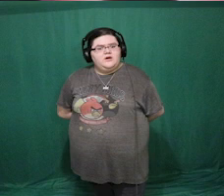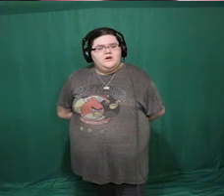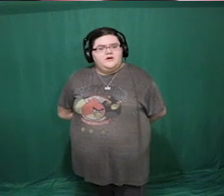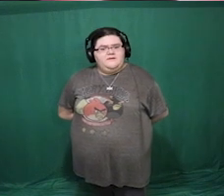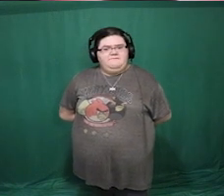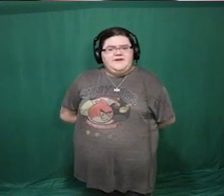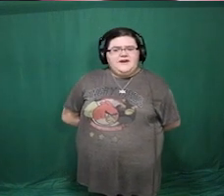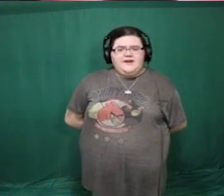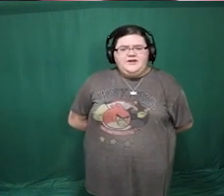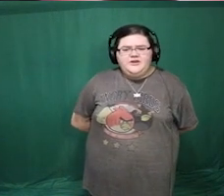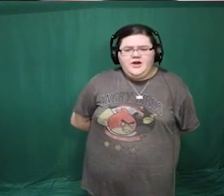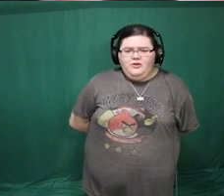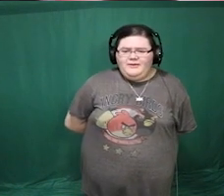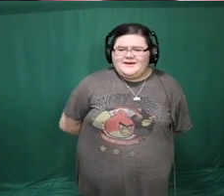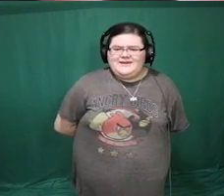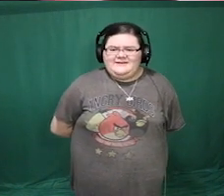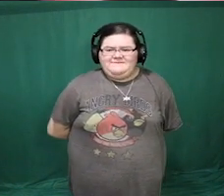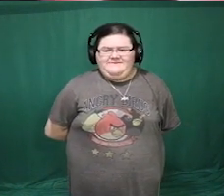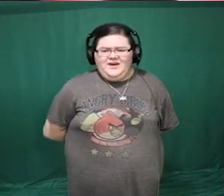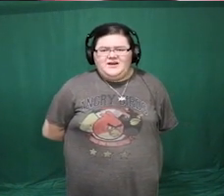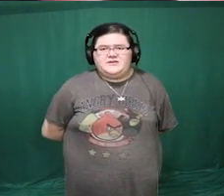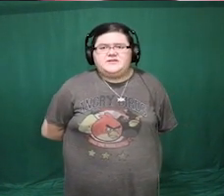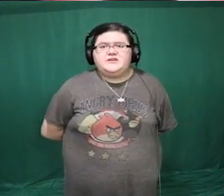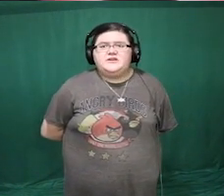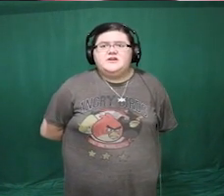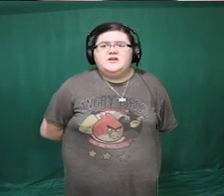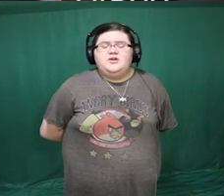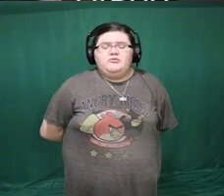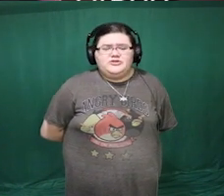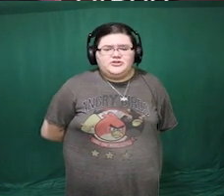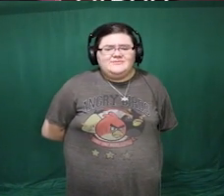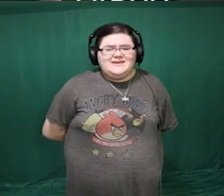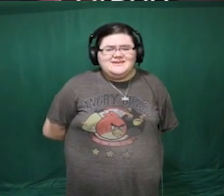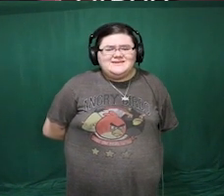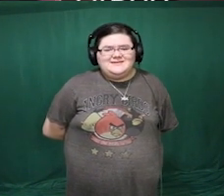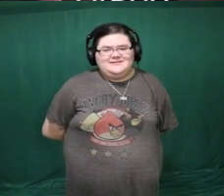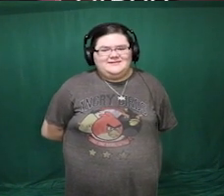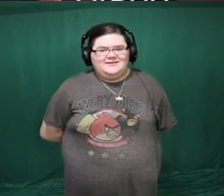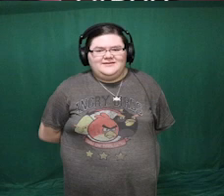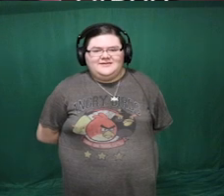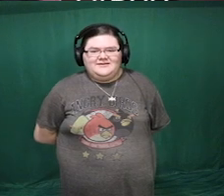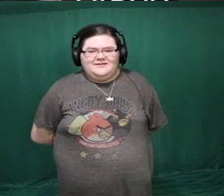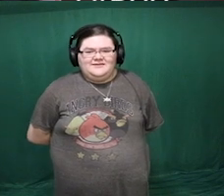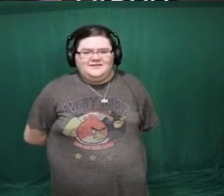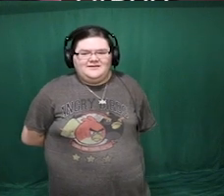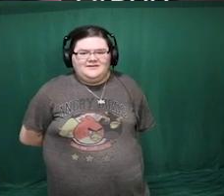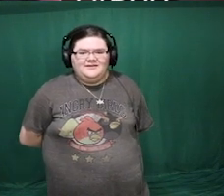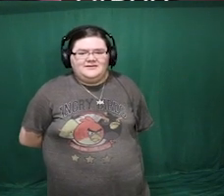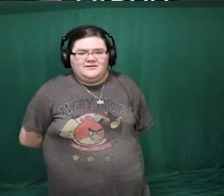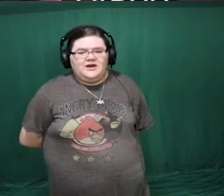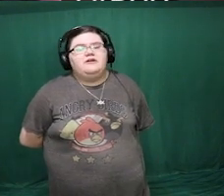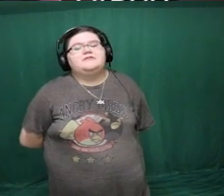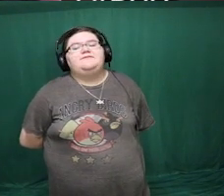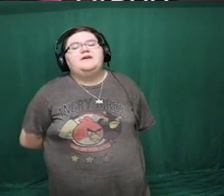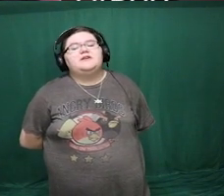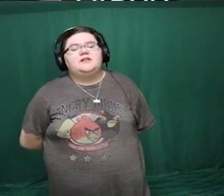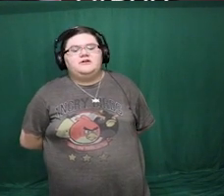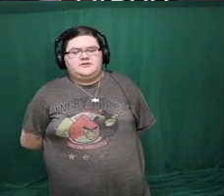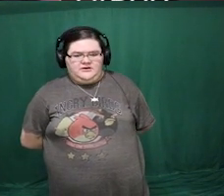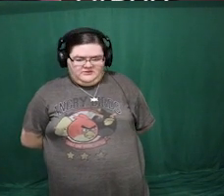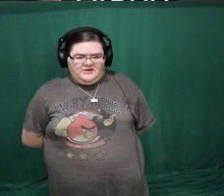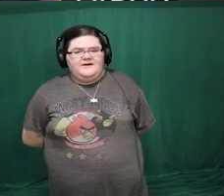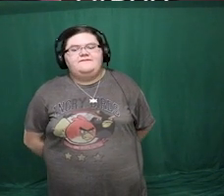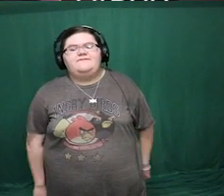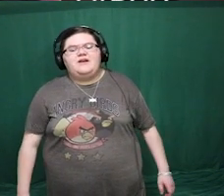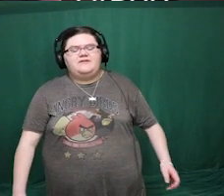Oh, Vic out of nowhere getting first. What you mean? I was very